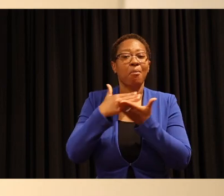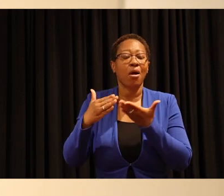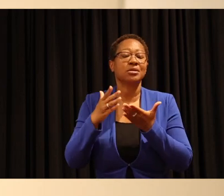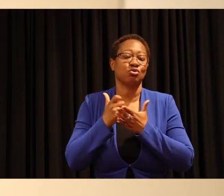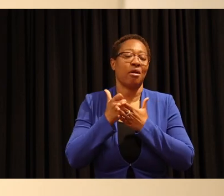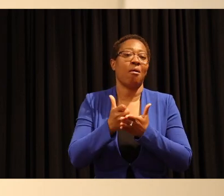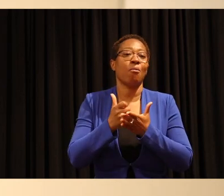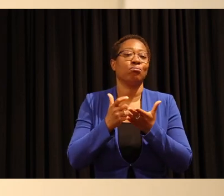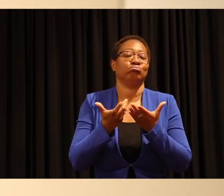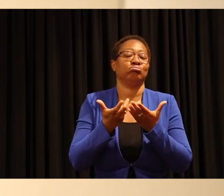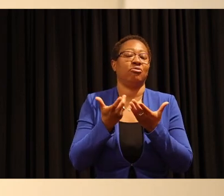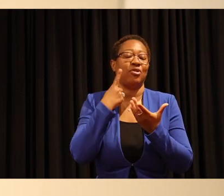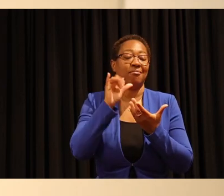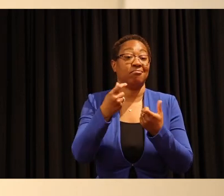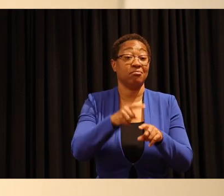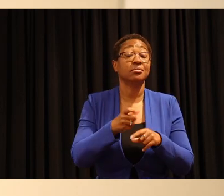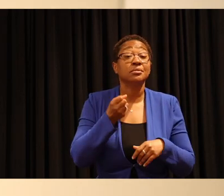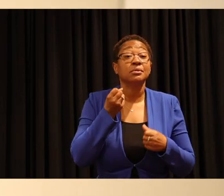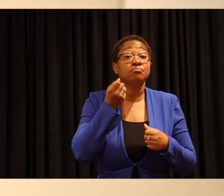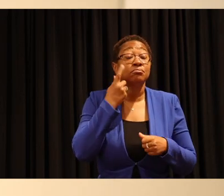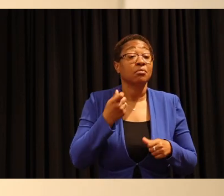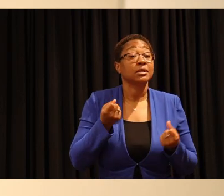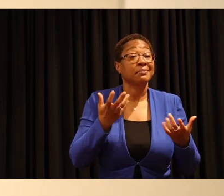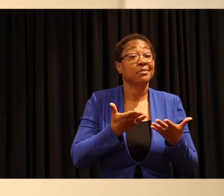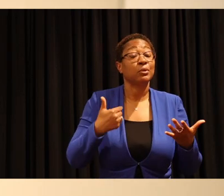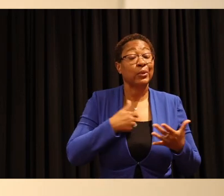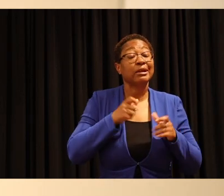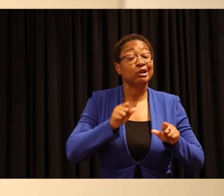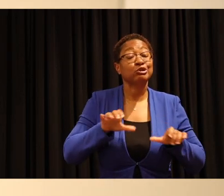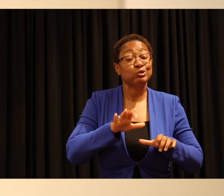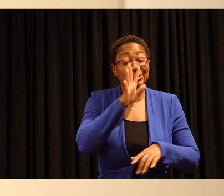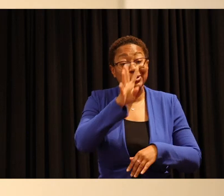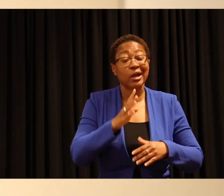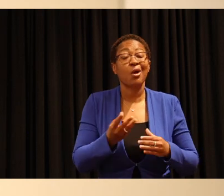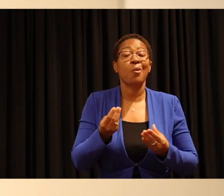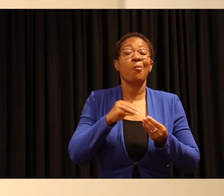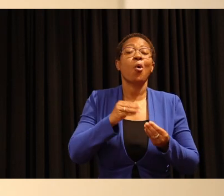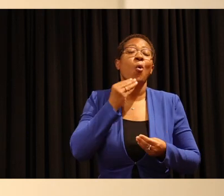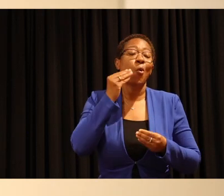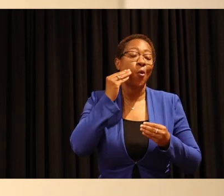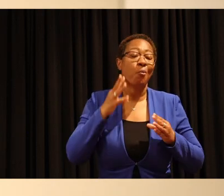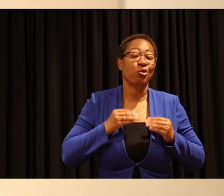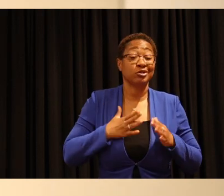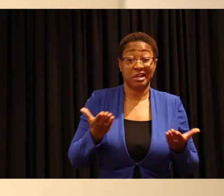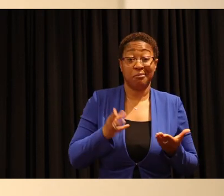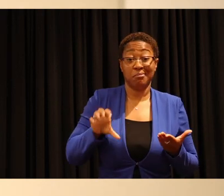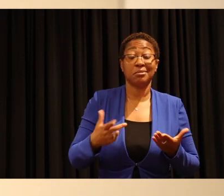to take off of that. There are many things we can do to create more equitable home ownership here in Michigan and across the country.